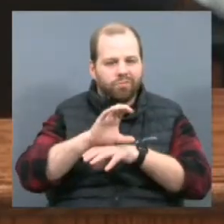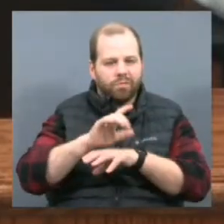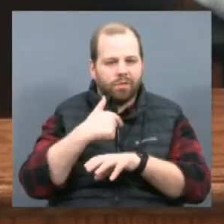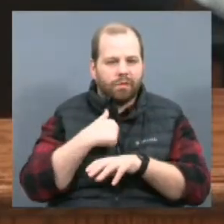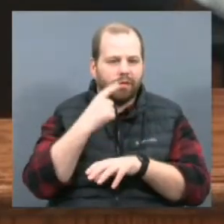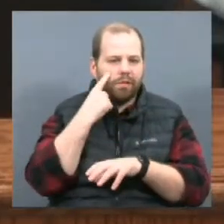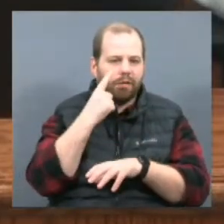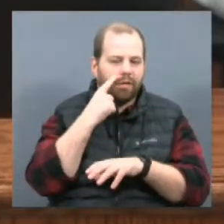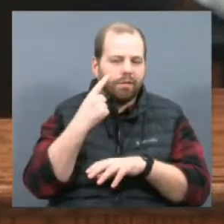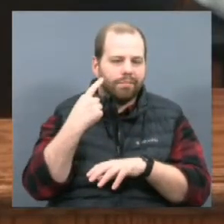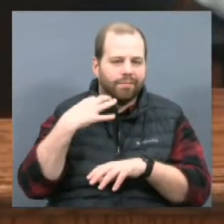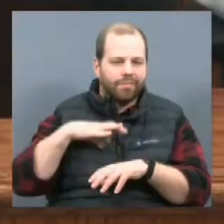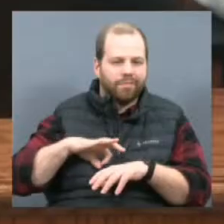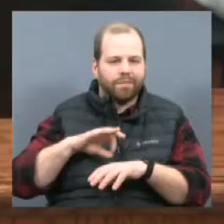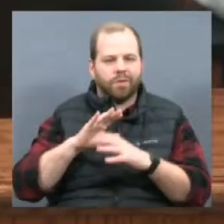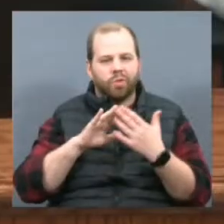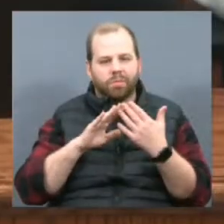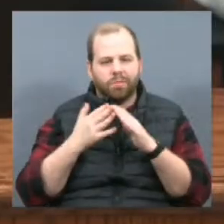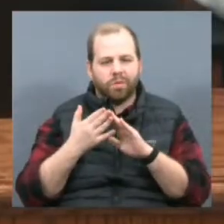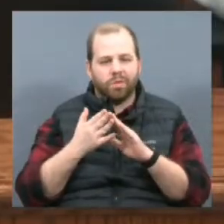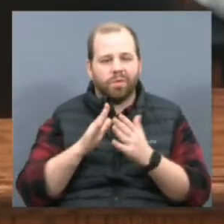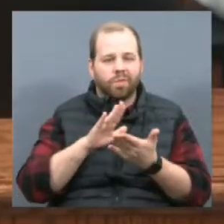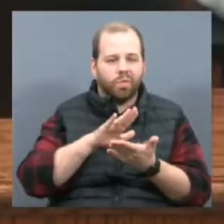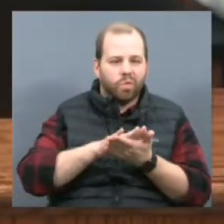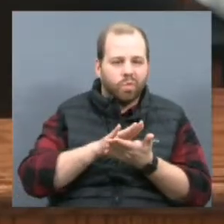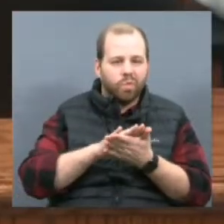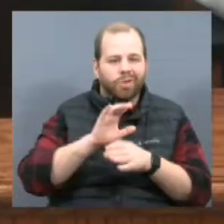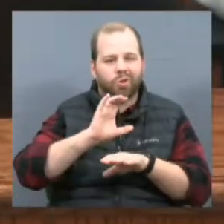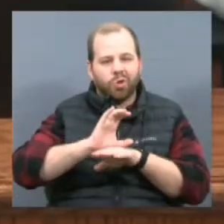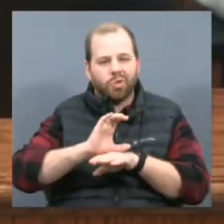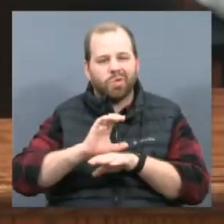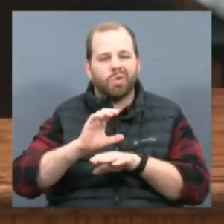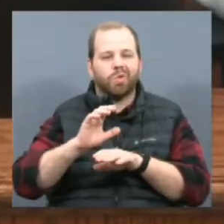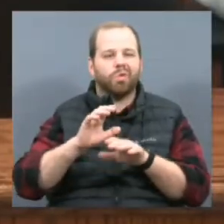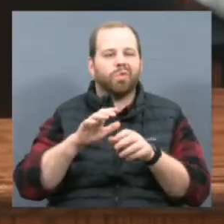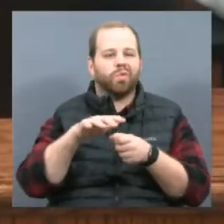to our community, school and the church and the parish. So thank you.